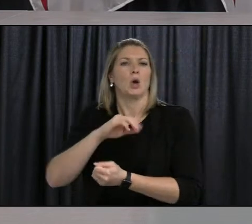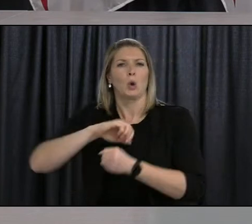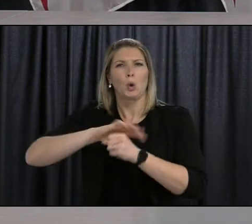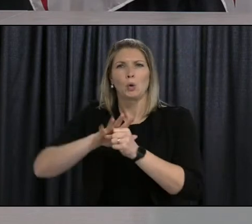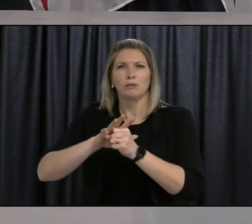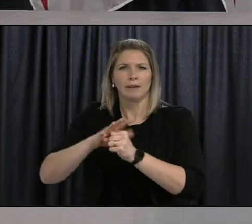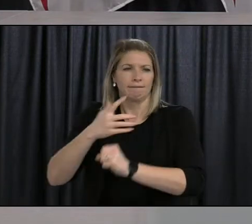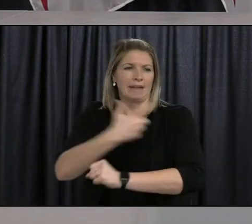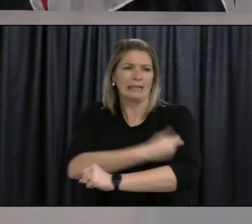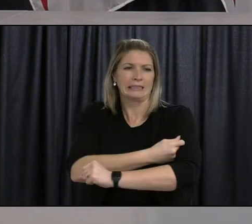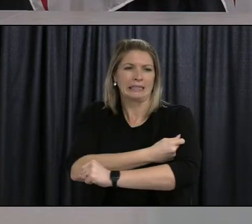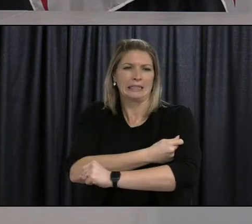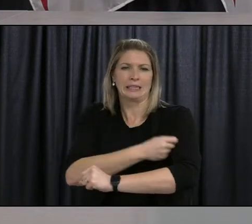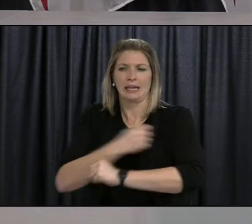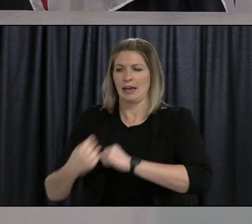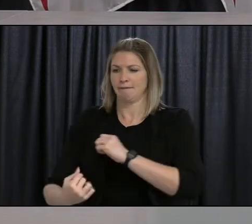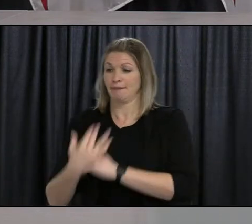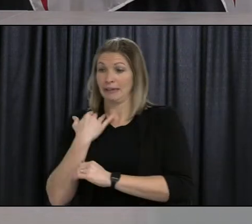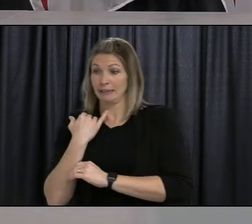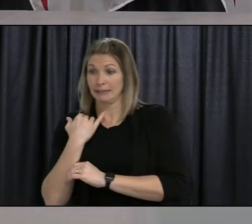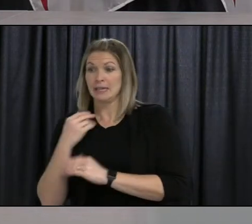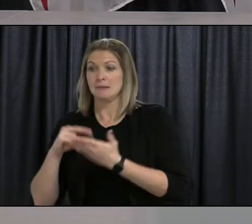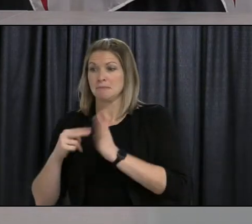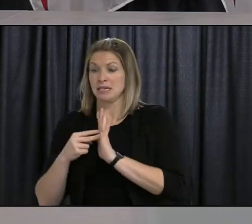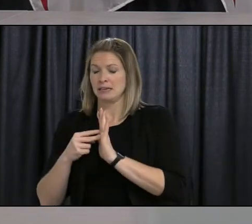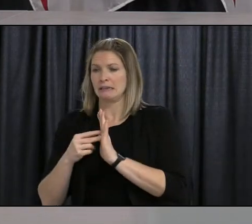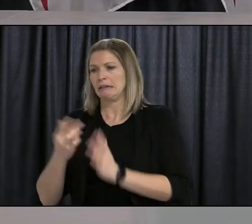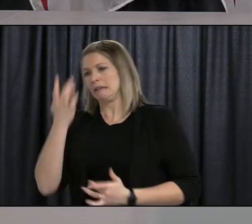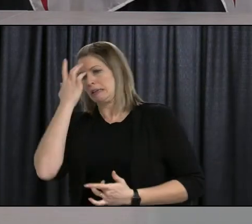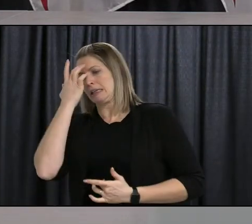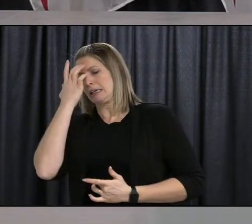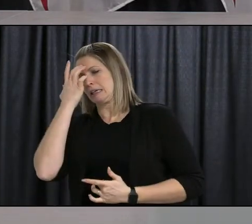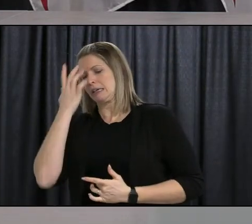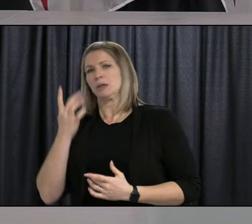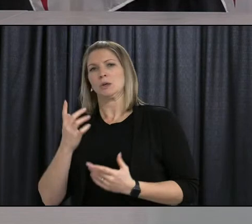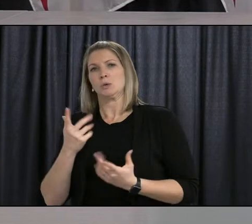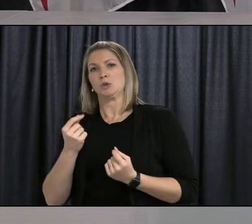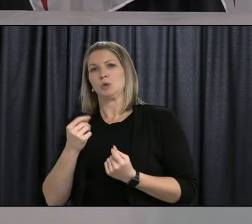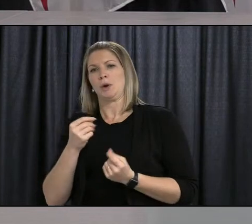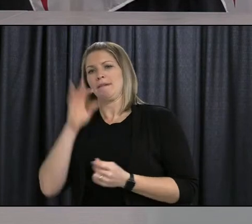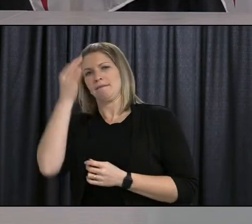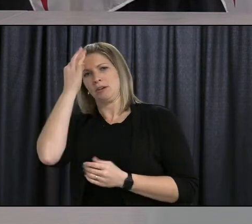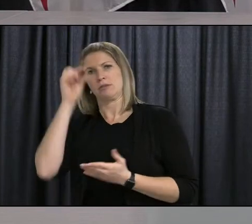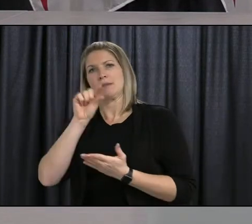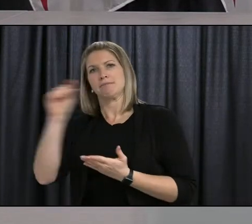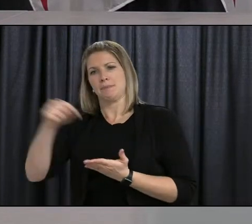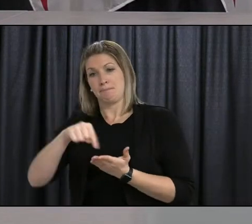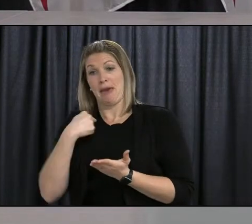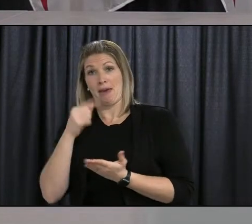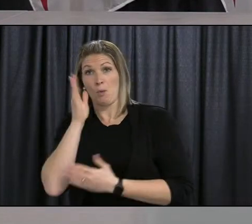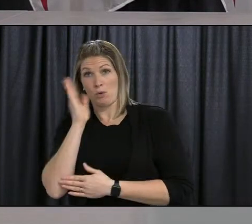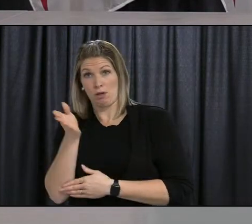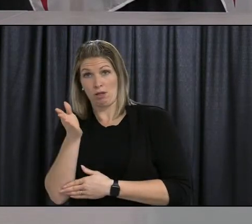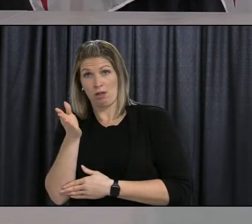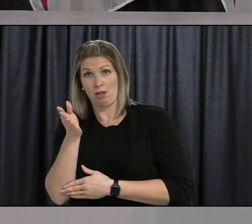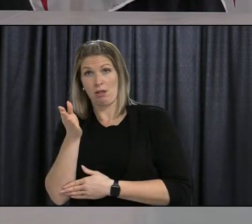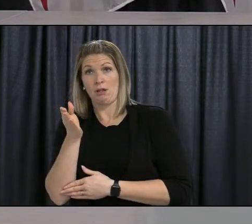are already fears about this vaccine. How concerned should people be with this extra layer of compensation?